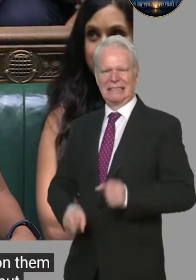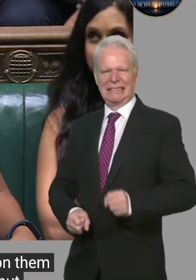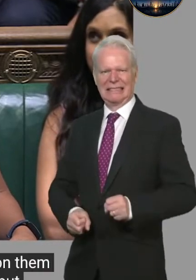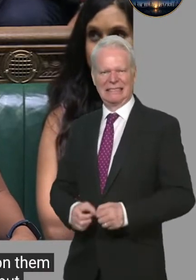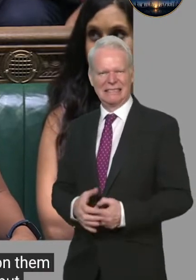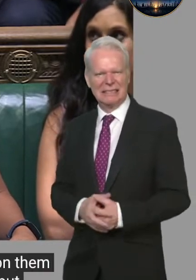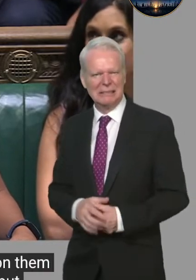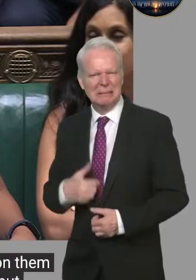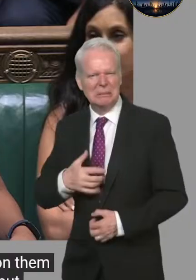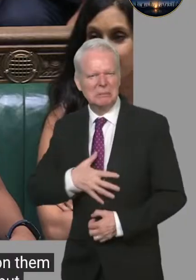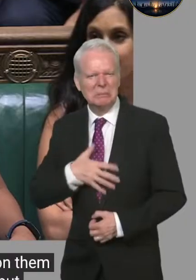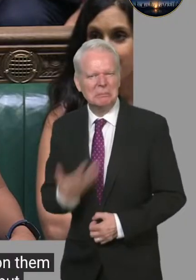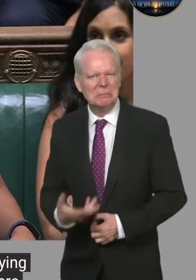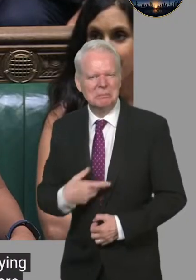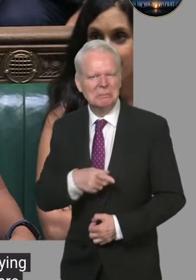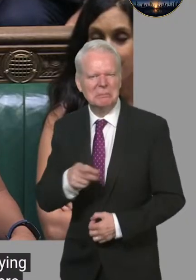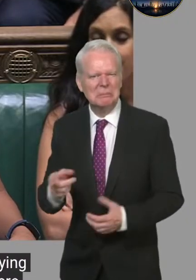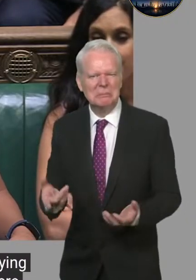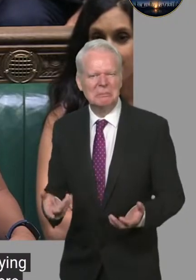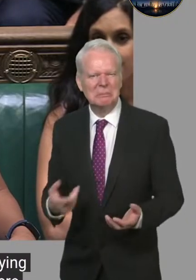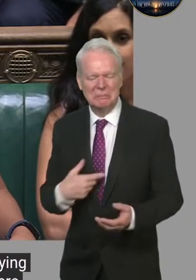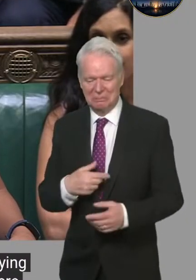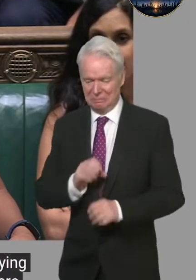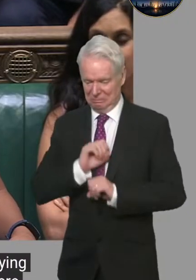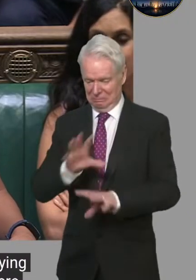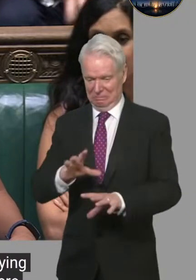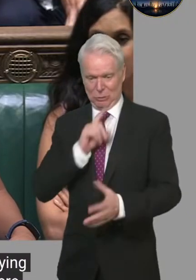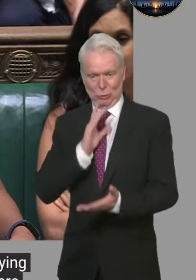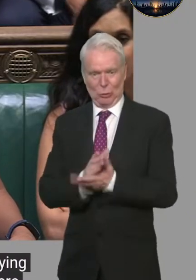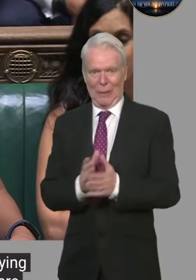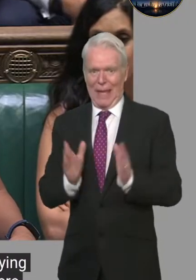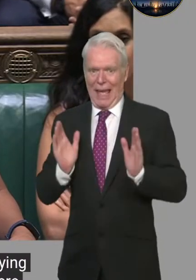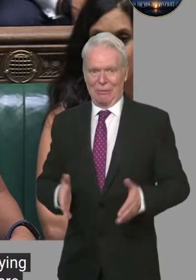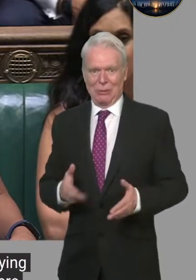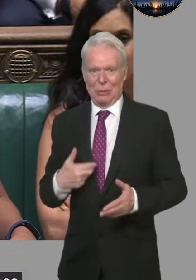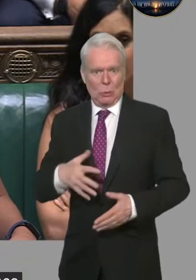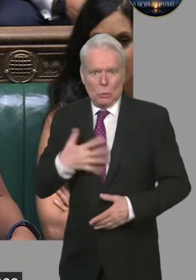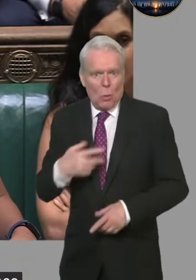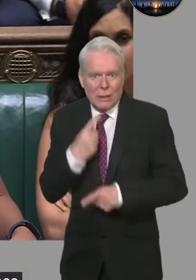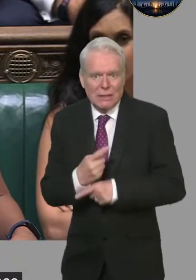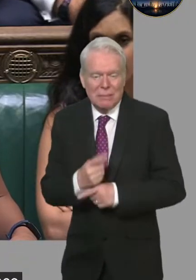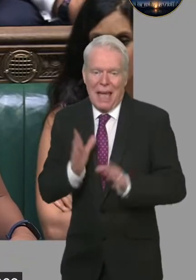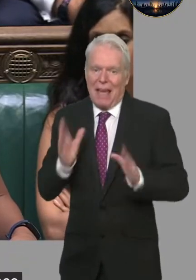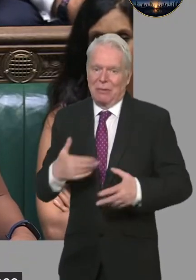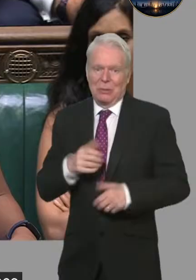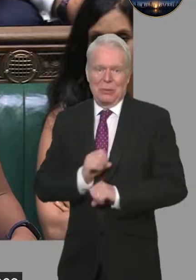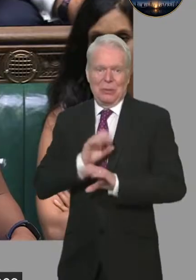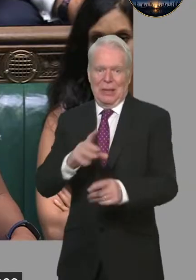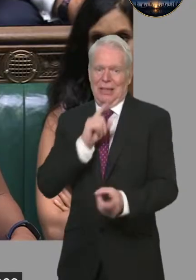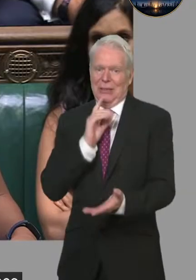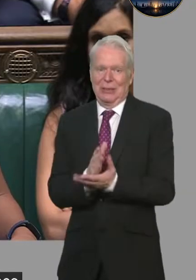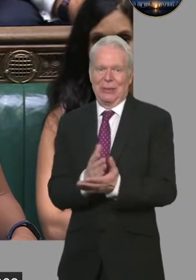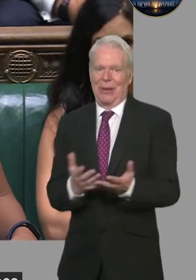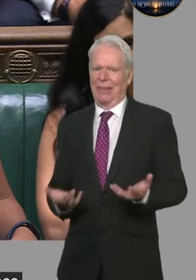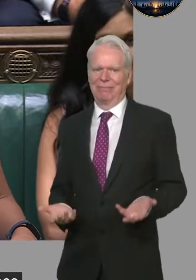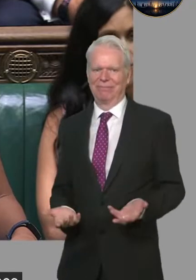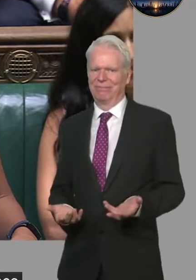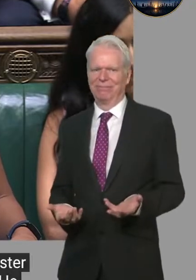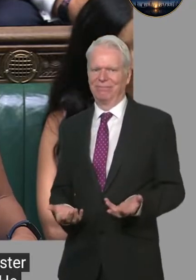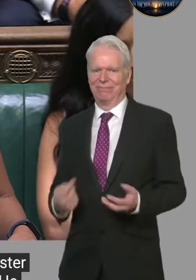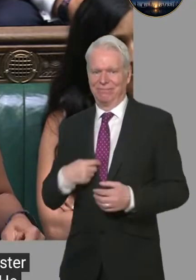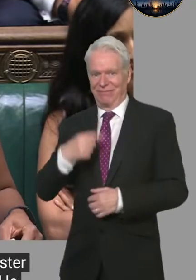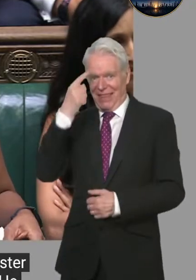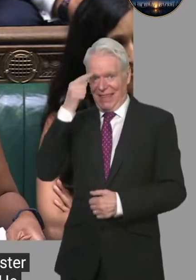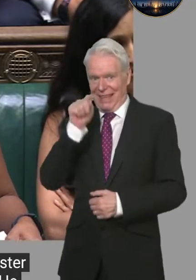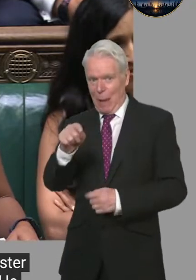tried to do the right thing. He did try to cut welfare. And who stopped him? Those MPs